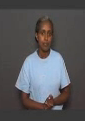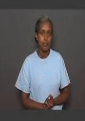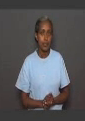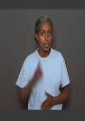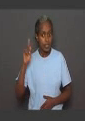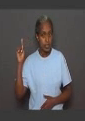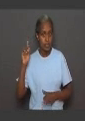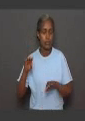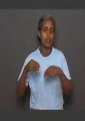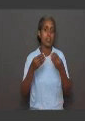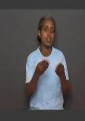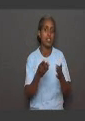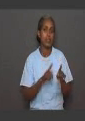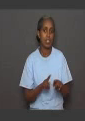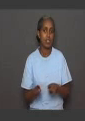This gives us